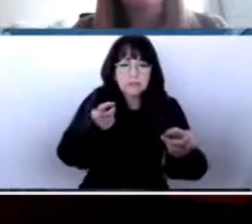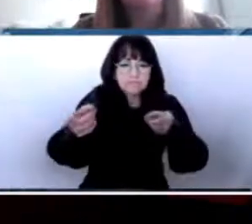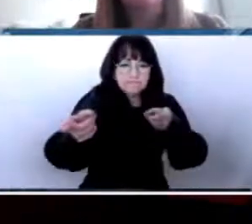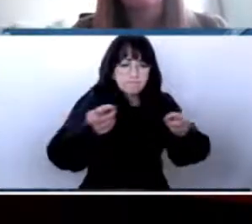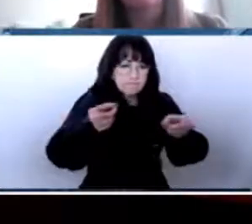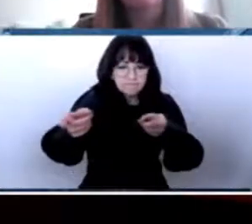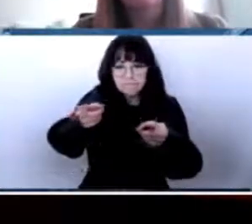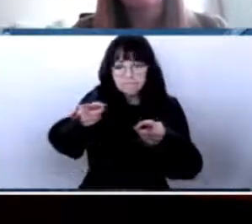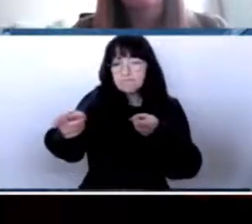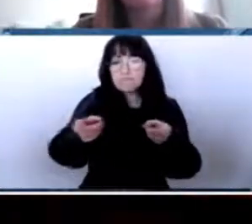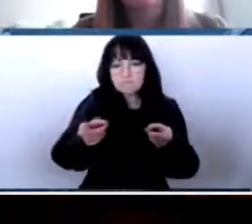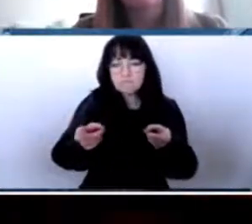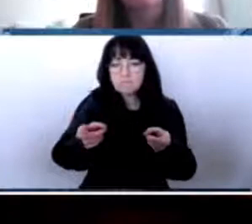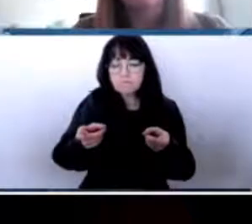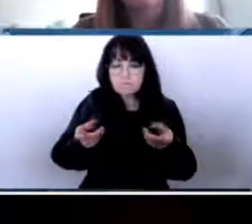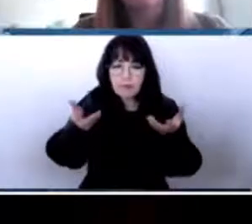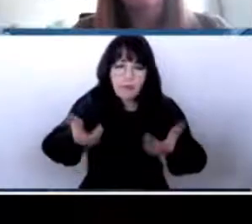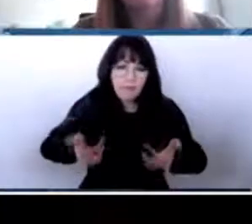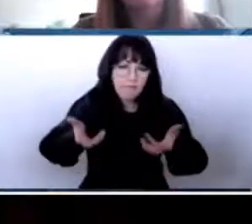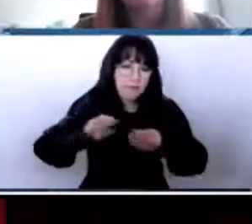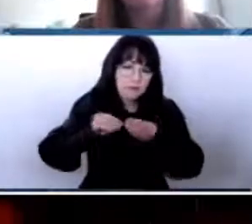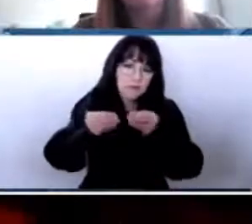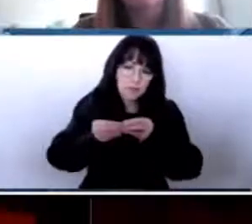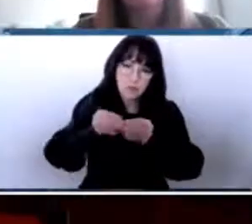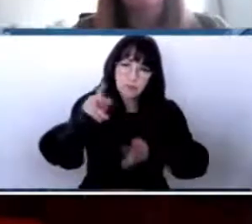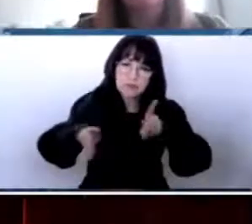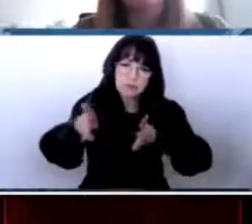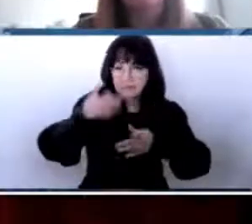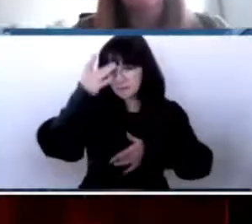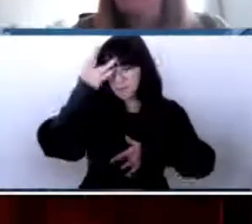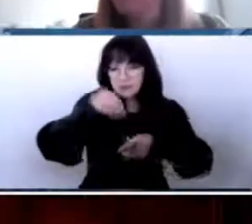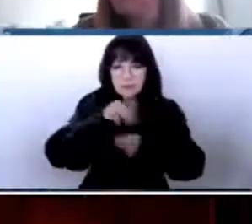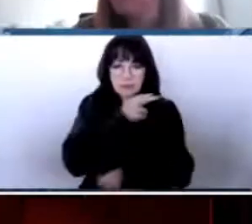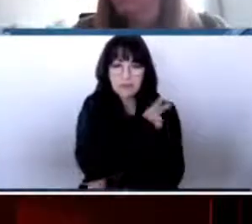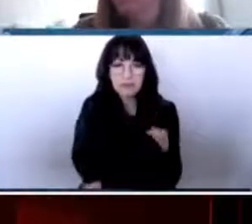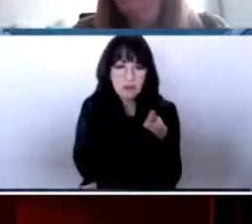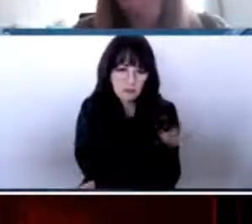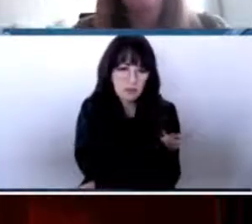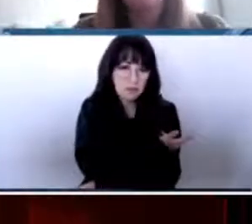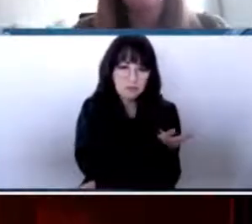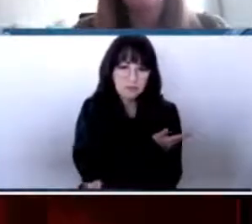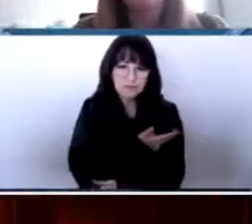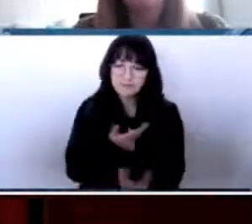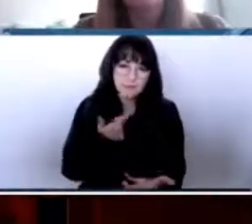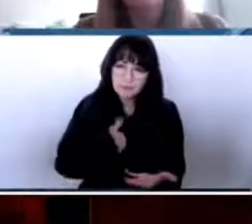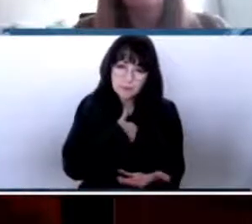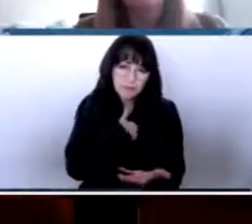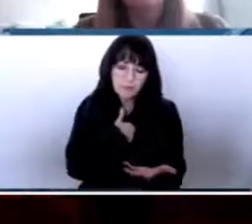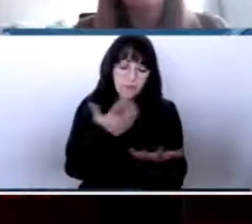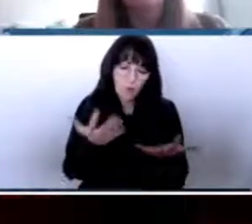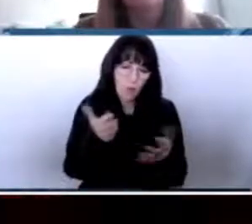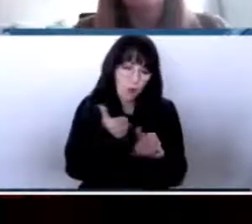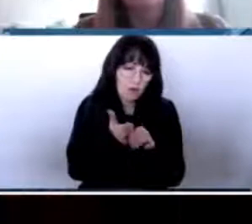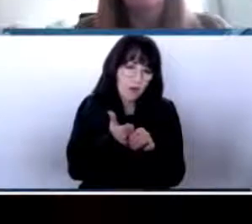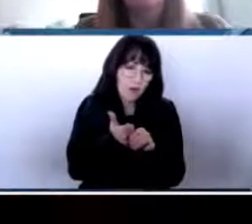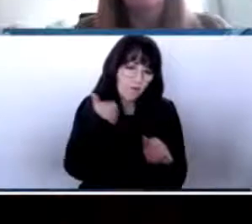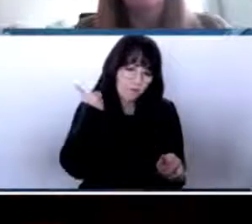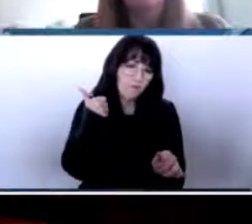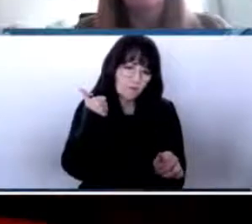treat patients in different ways, but we certainly don't want to get into a surge situation as we are